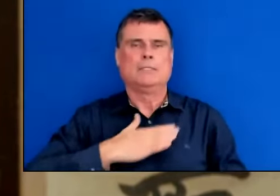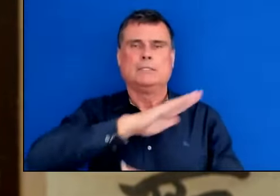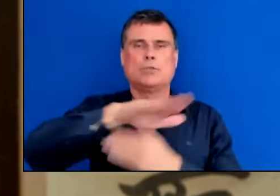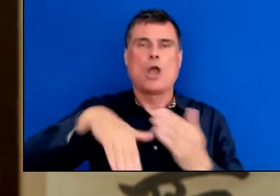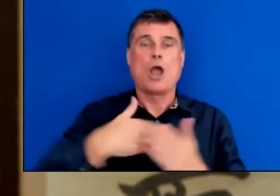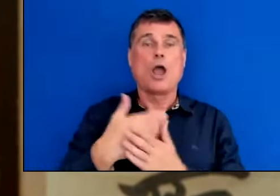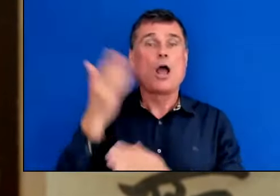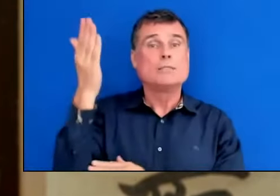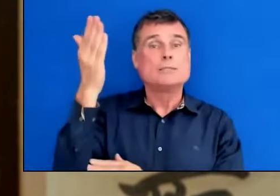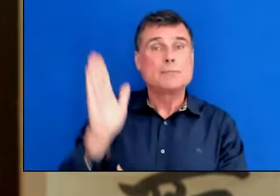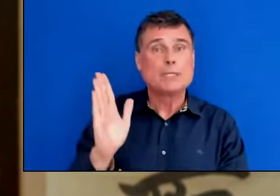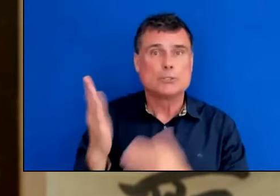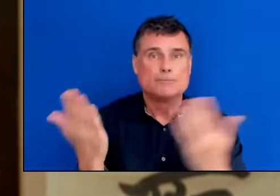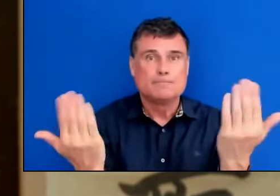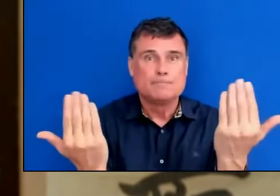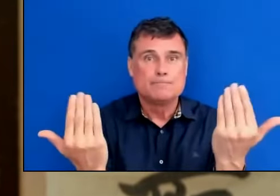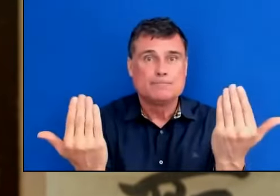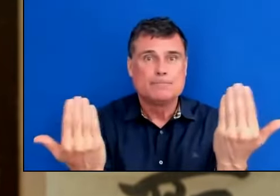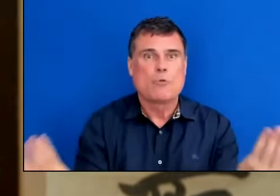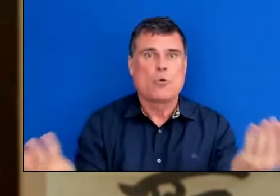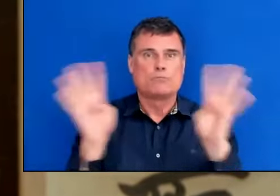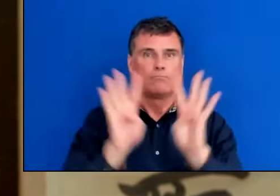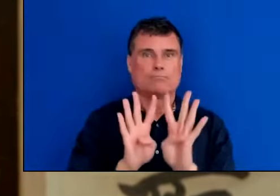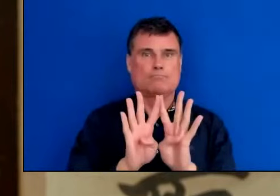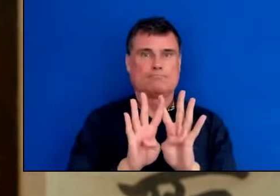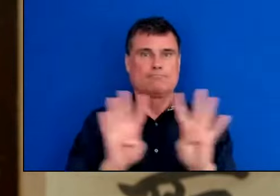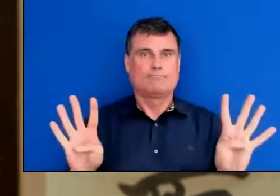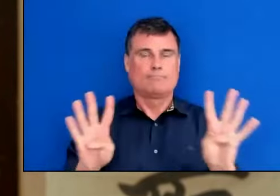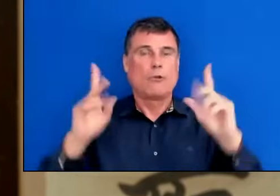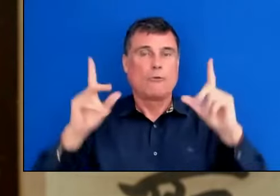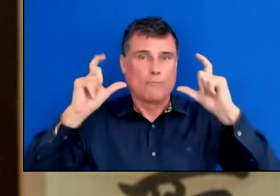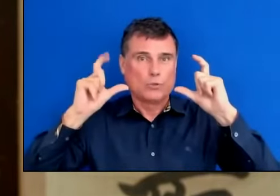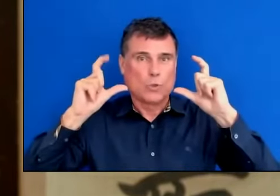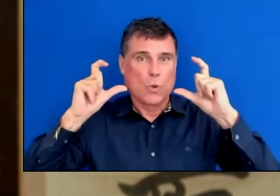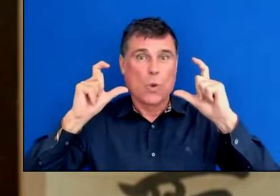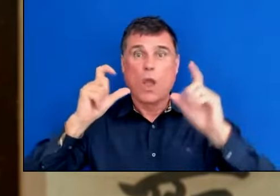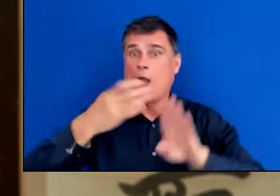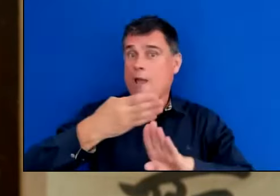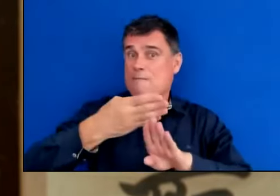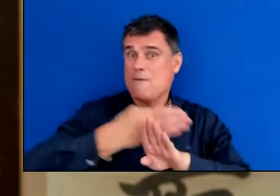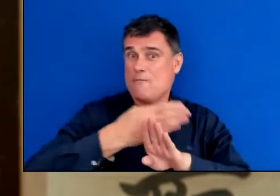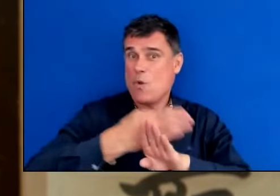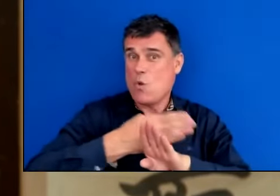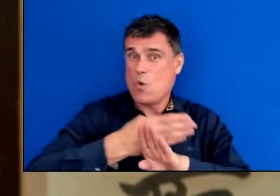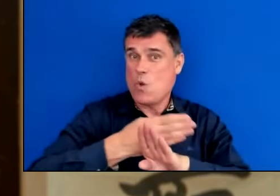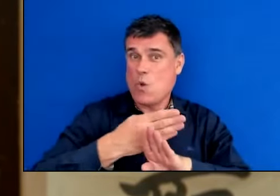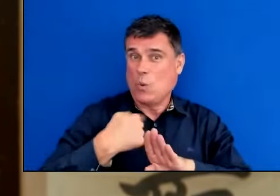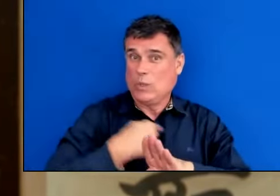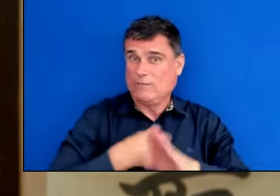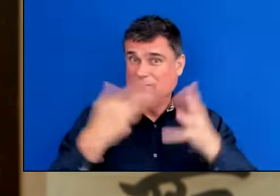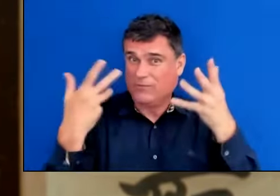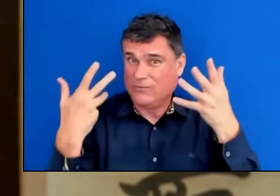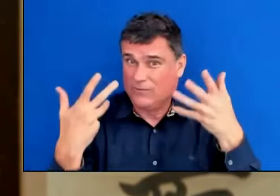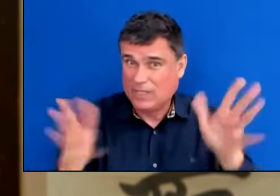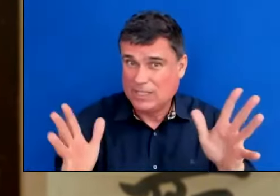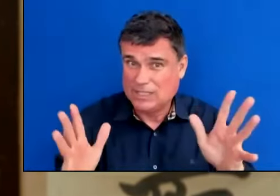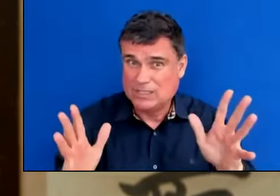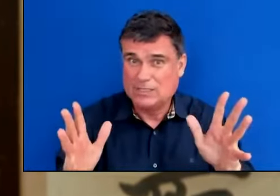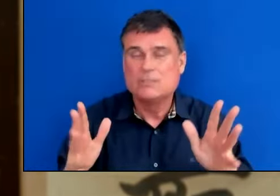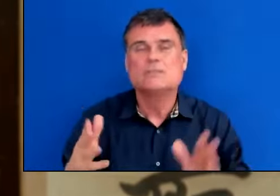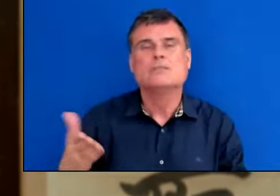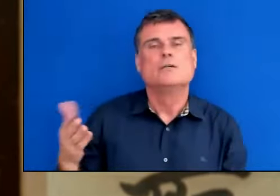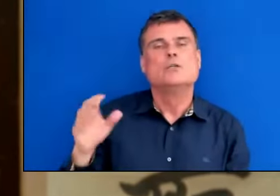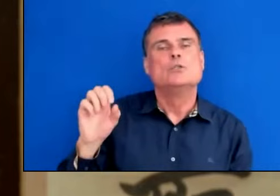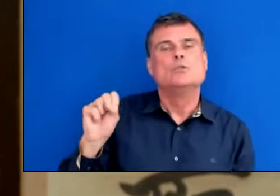event, and I'd like to have all the speakers to gather here at the front for photographs. But before we do that, I'd like Suzanne to come up